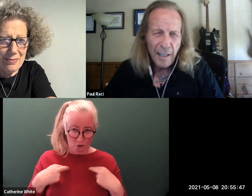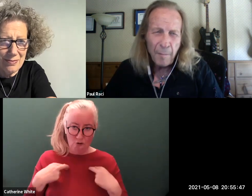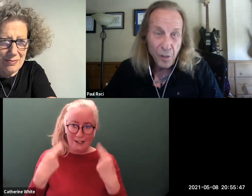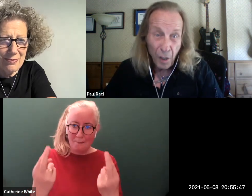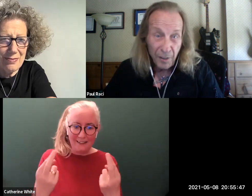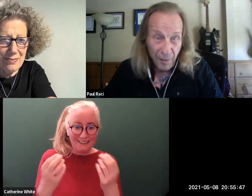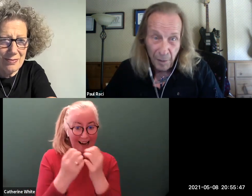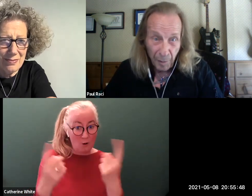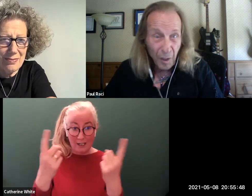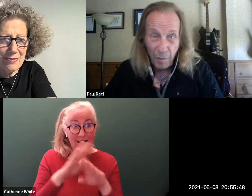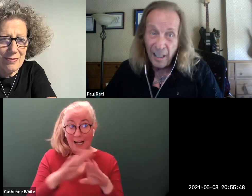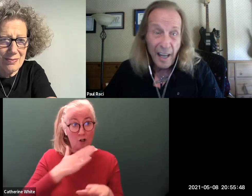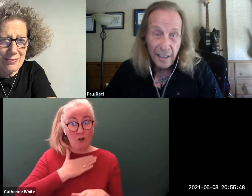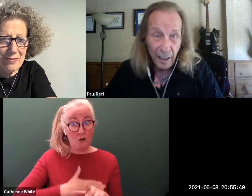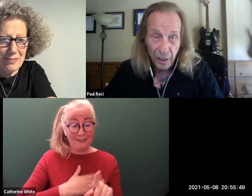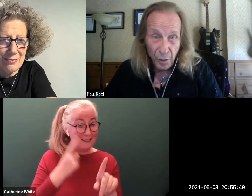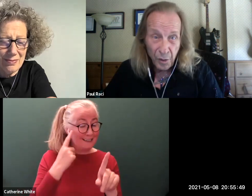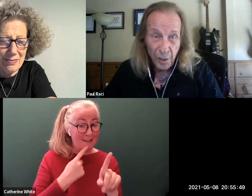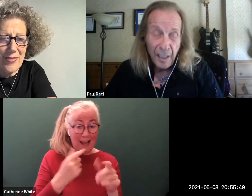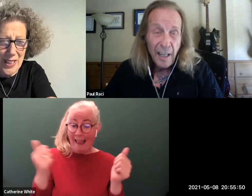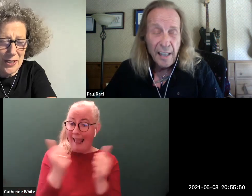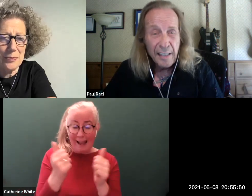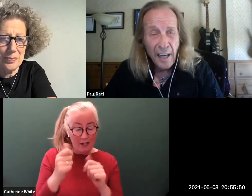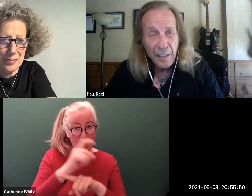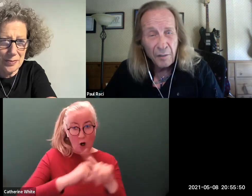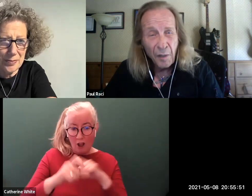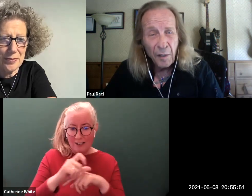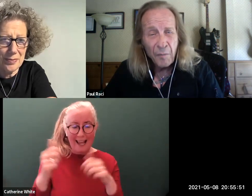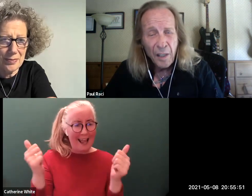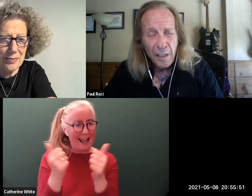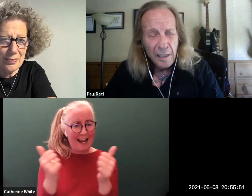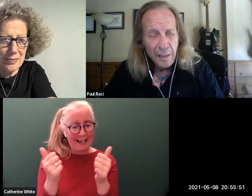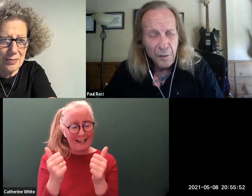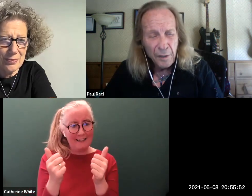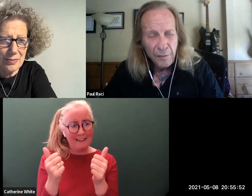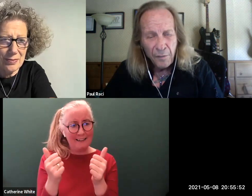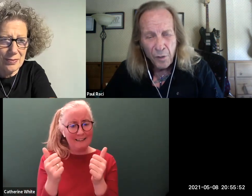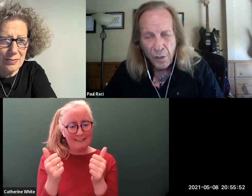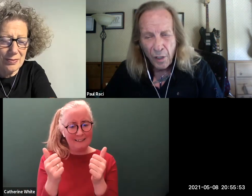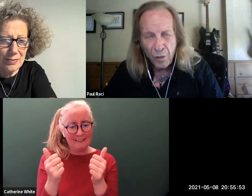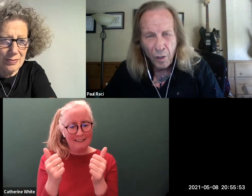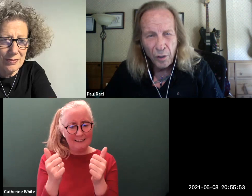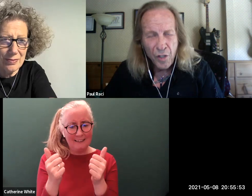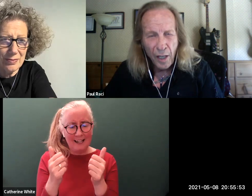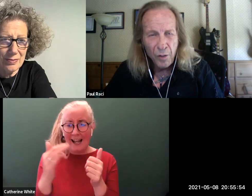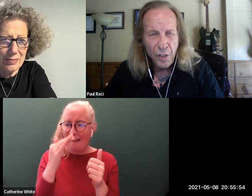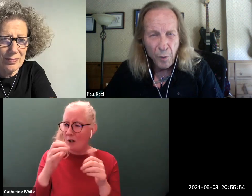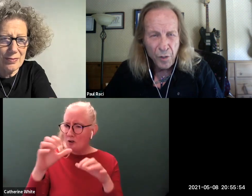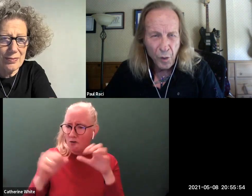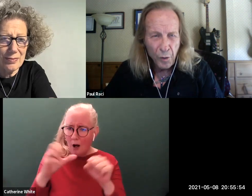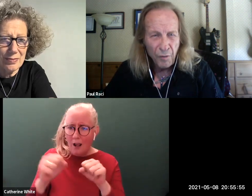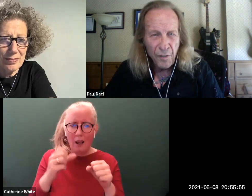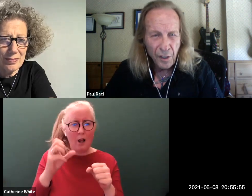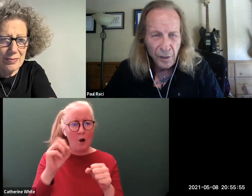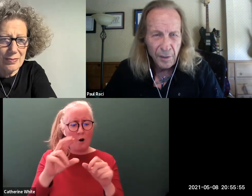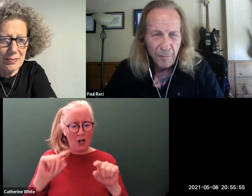And I'm not just talking about deaf people. I'm talking about any kind of culture, Yeah. any kind of If there's a struggle, a challenge that a person's